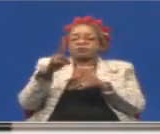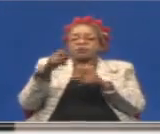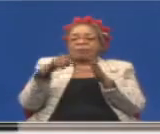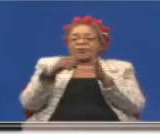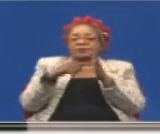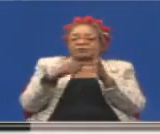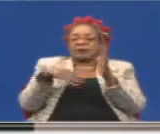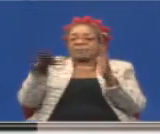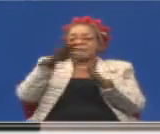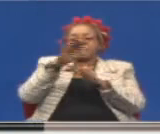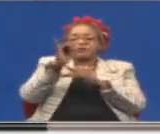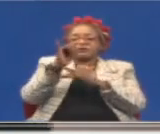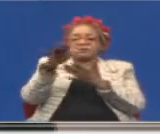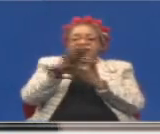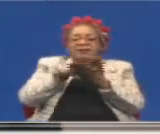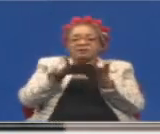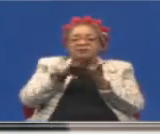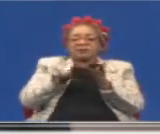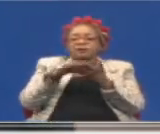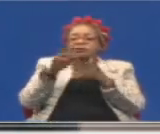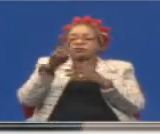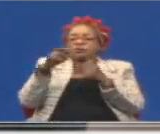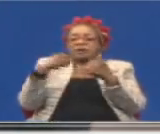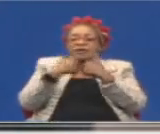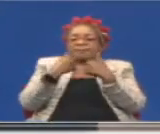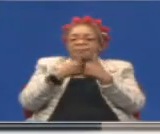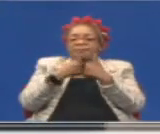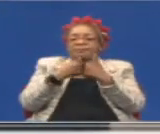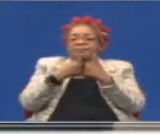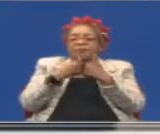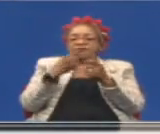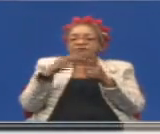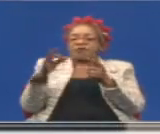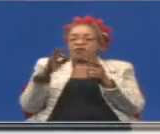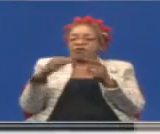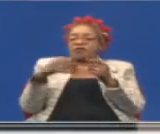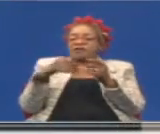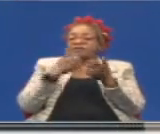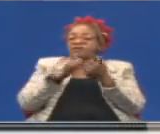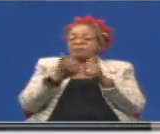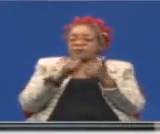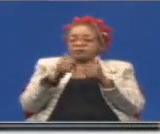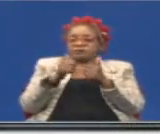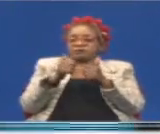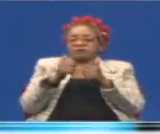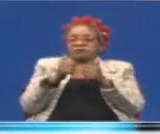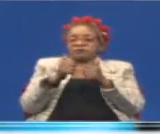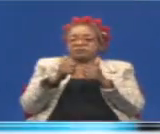fifth-placed Newcastle, who have 2 games in hand in the race for Champions League qualification.